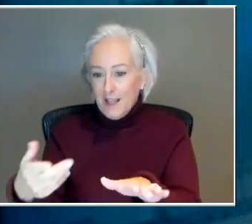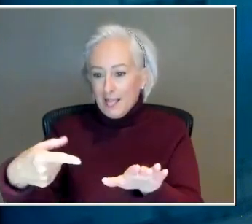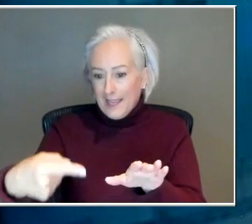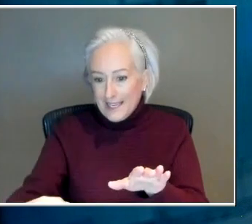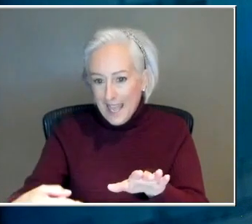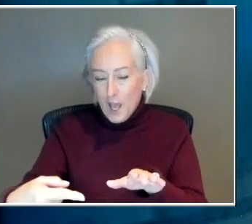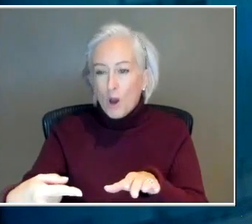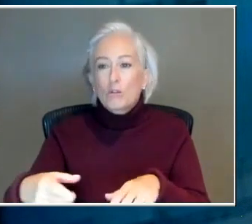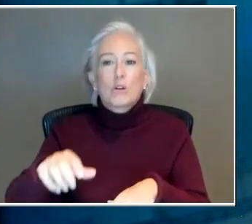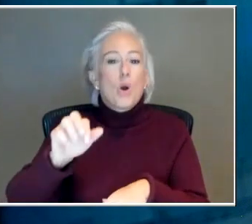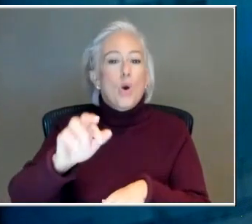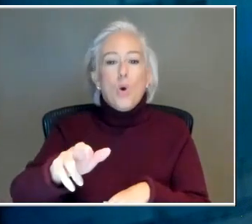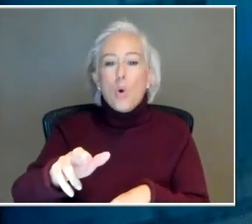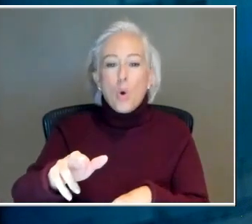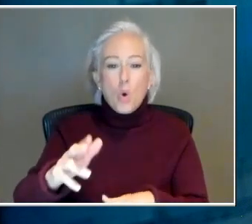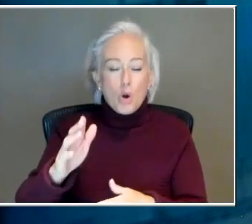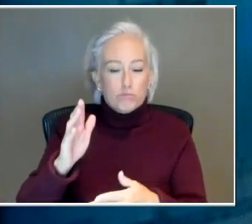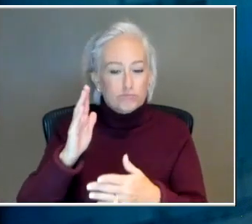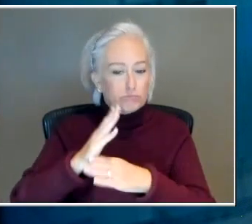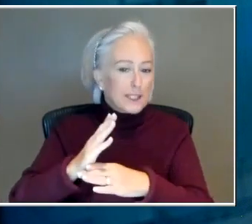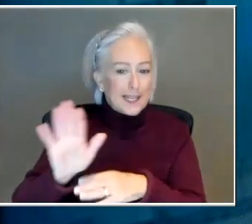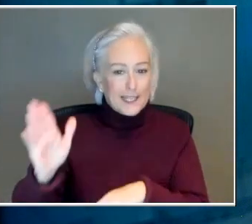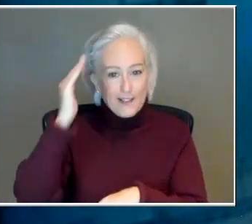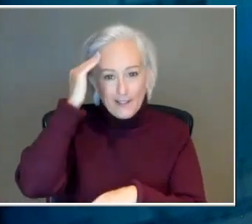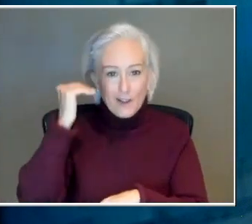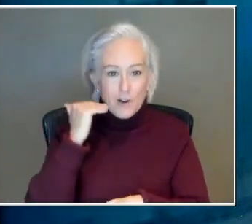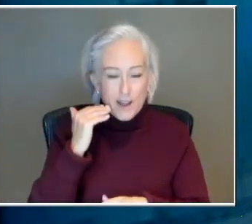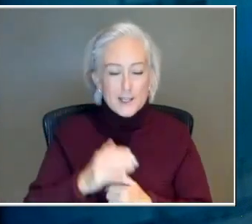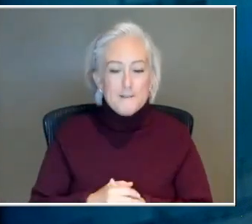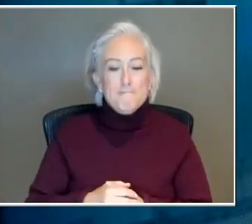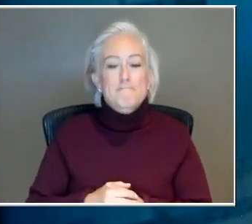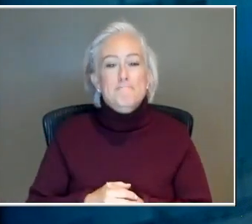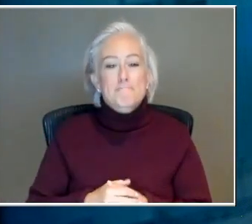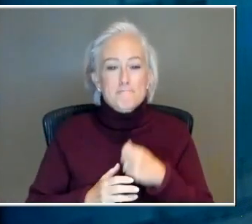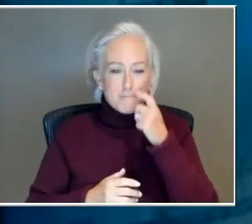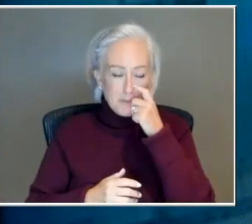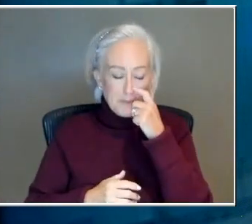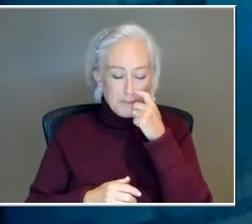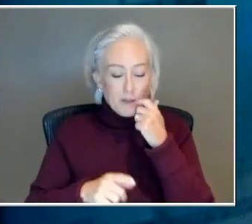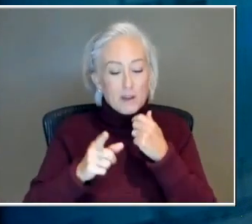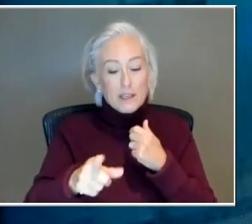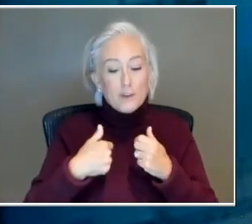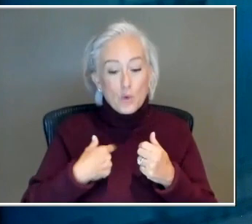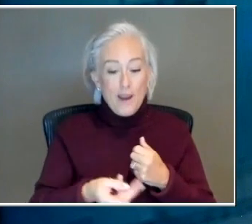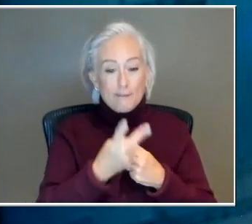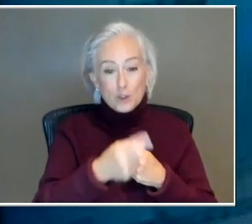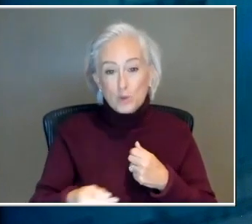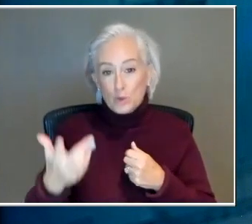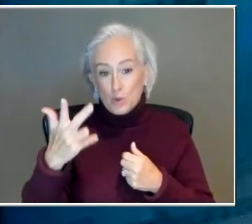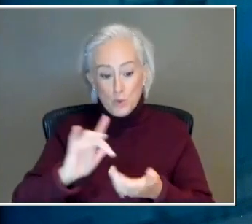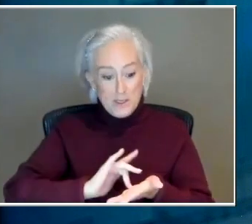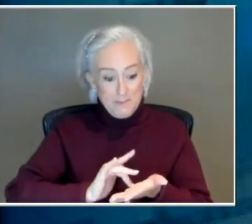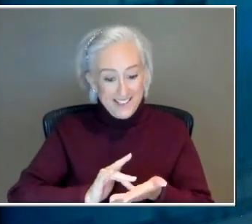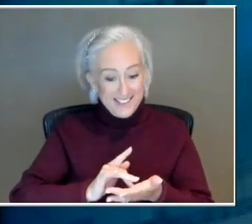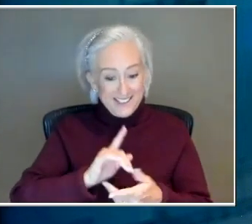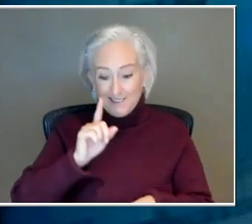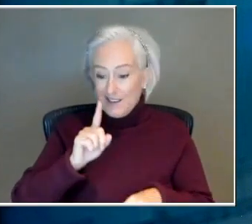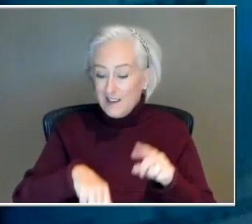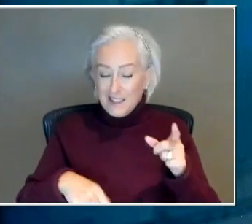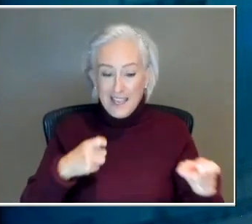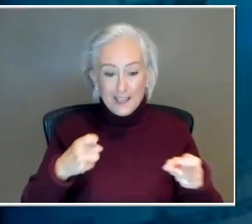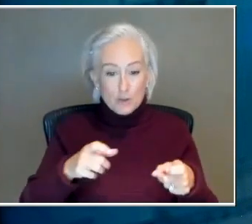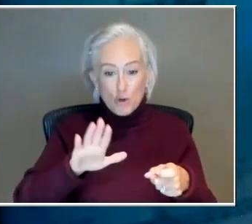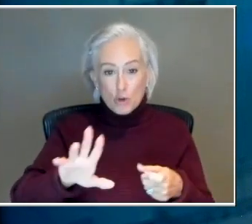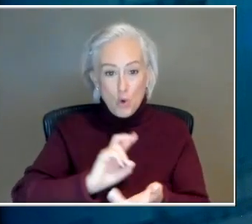too much. The other thing is that for people with drug-resistant epilepsy, in other words, you've taken 2 or 3 medicines and it's not been fully controlled, it's probably good